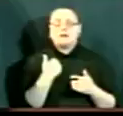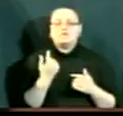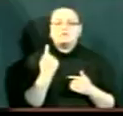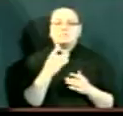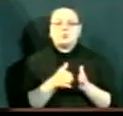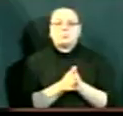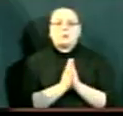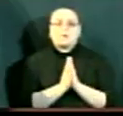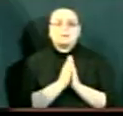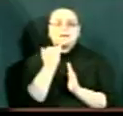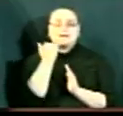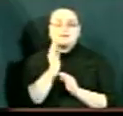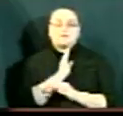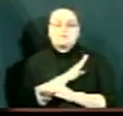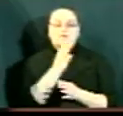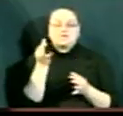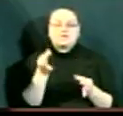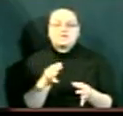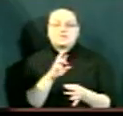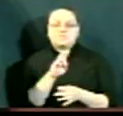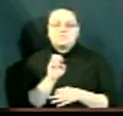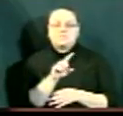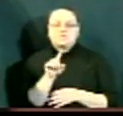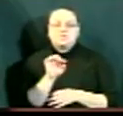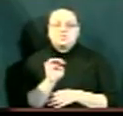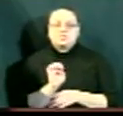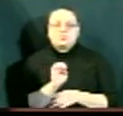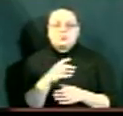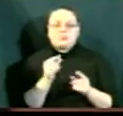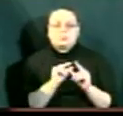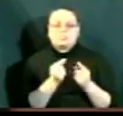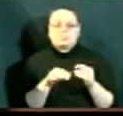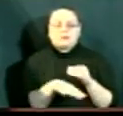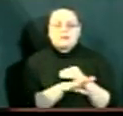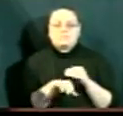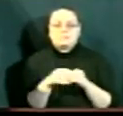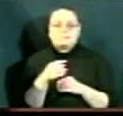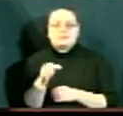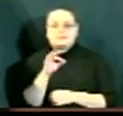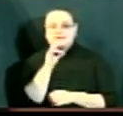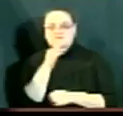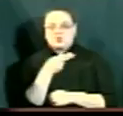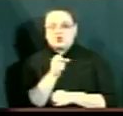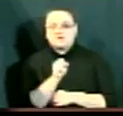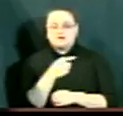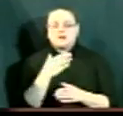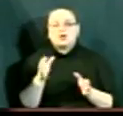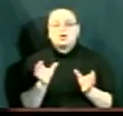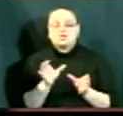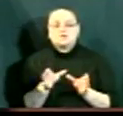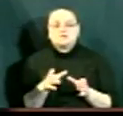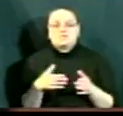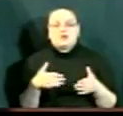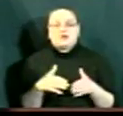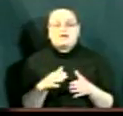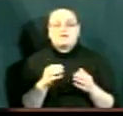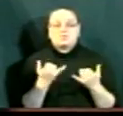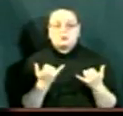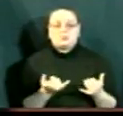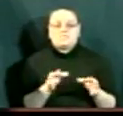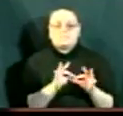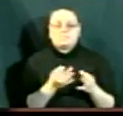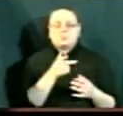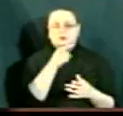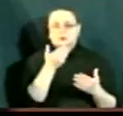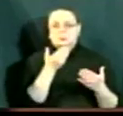request. If this board does decide to rezone this group of neighborhoods back to Farragut High School, I strongly urge you to allow the current families who wish